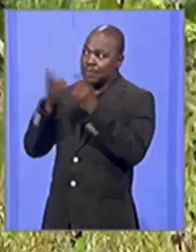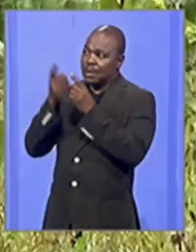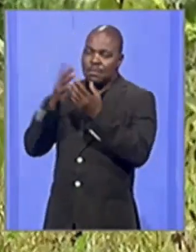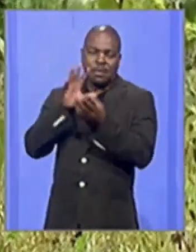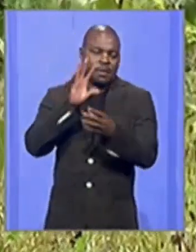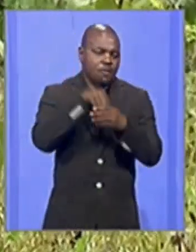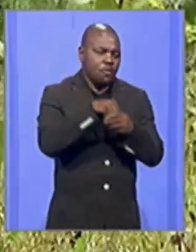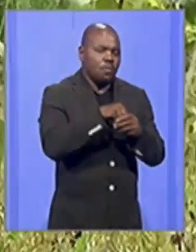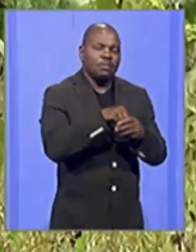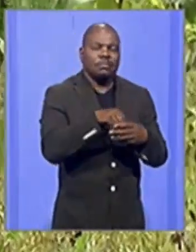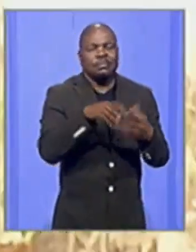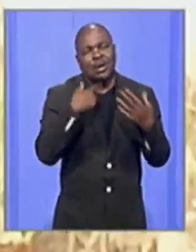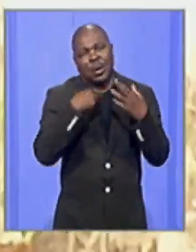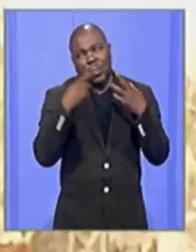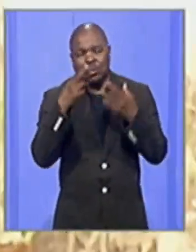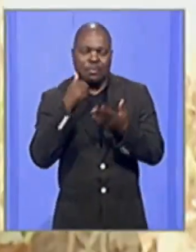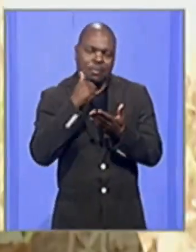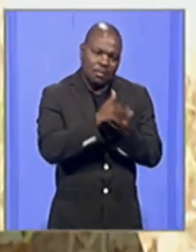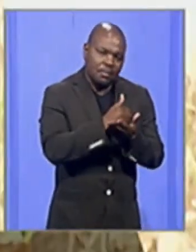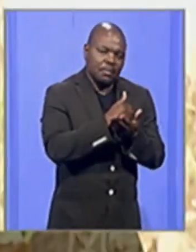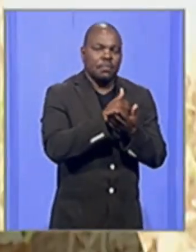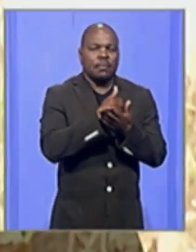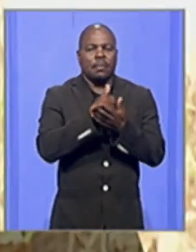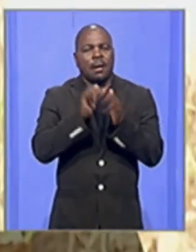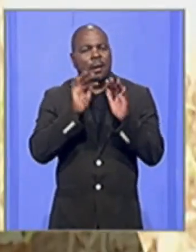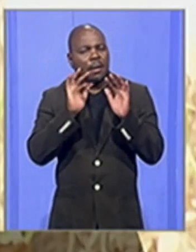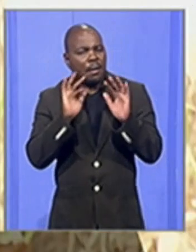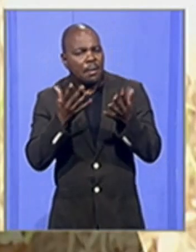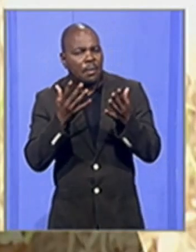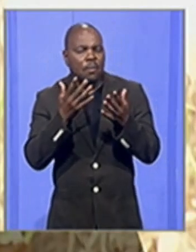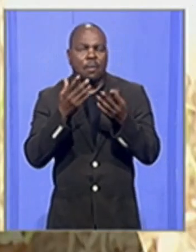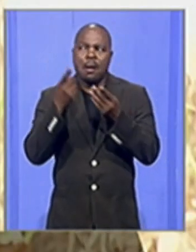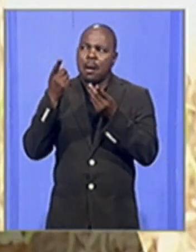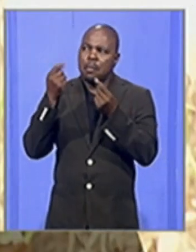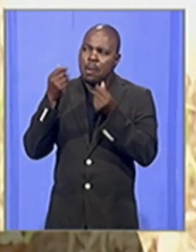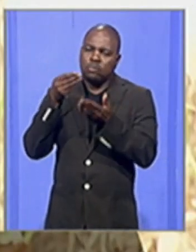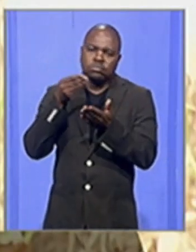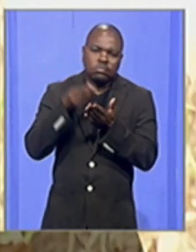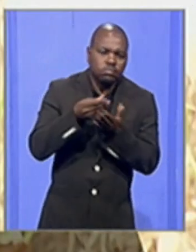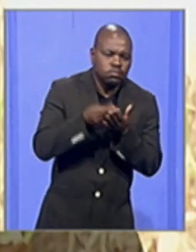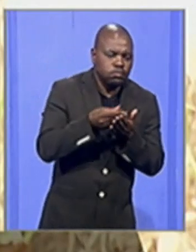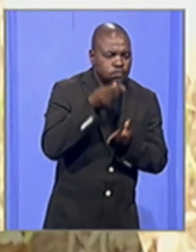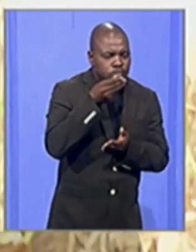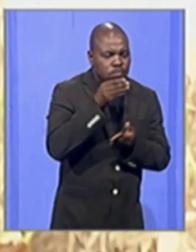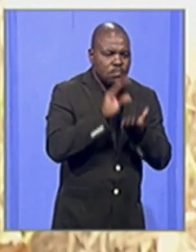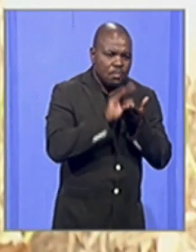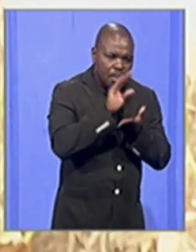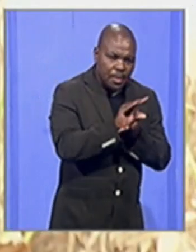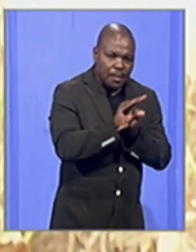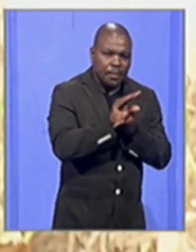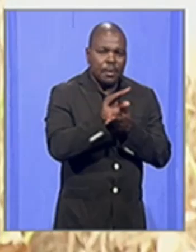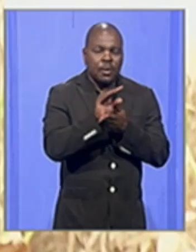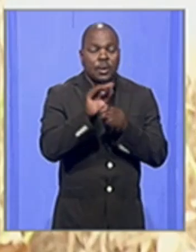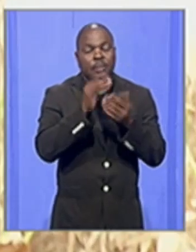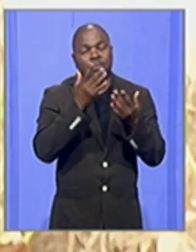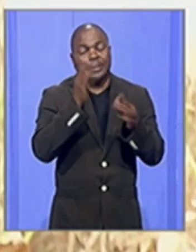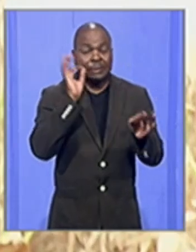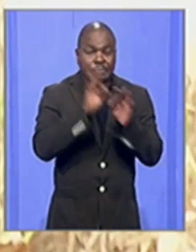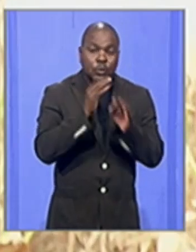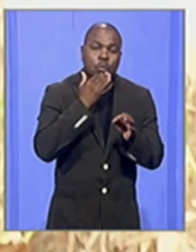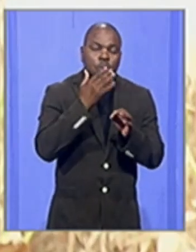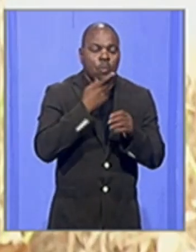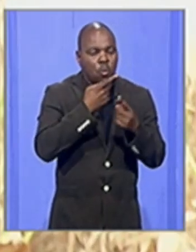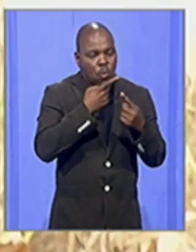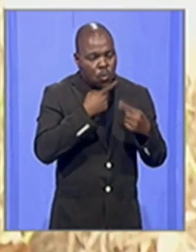hore le ka re thusa ka di-funds especially bana rona di-farmers tse leng hore re sebetsa